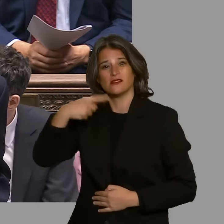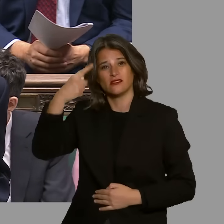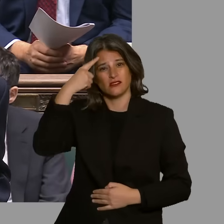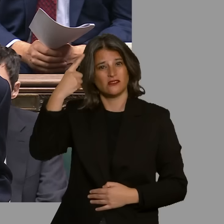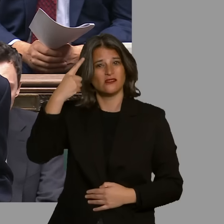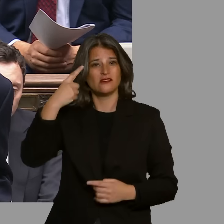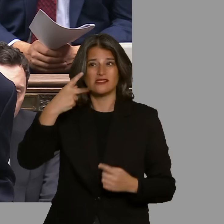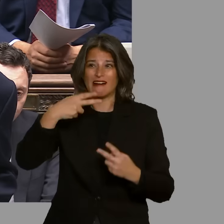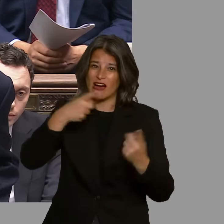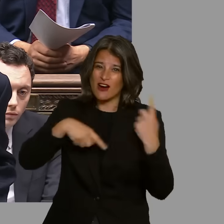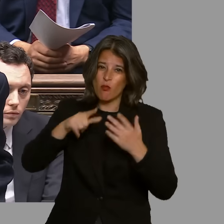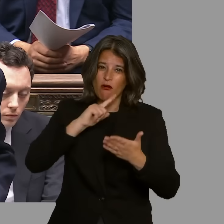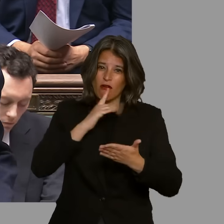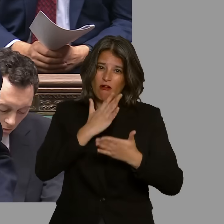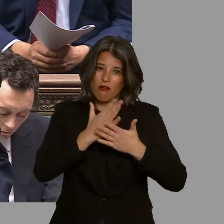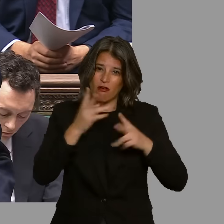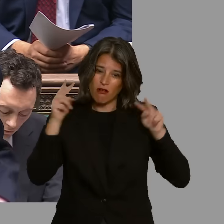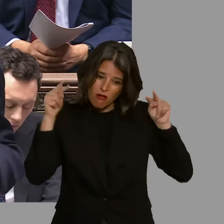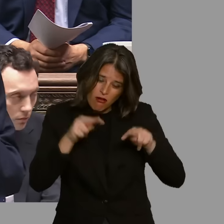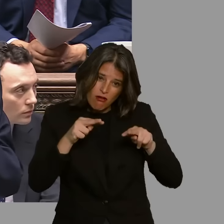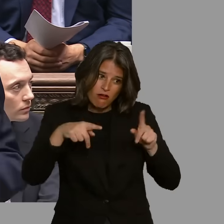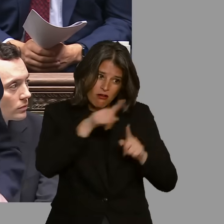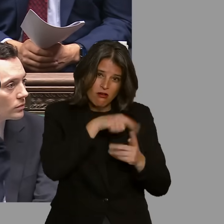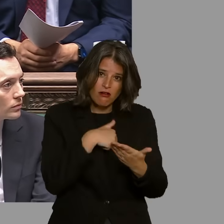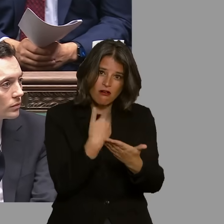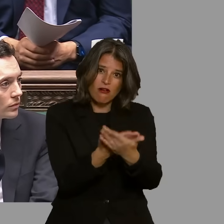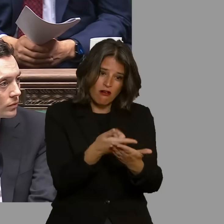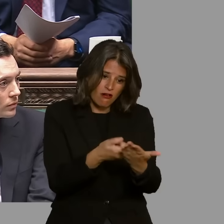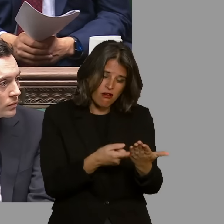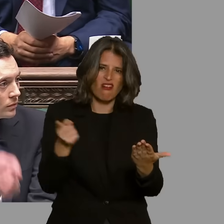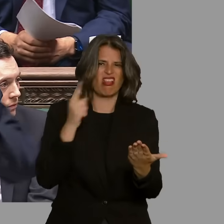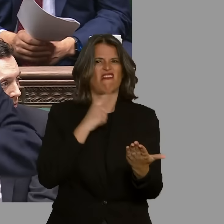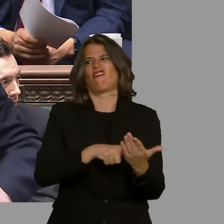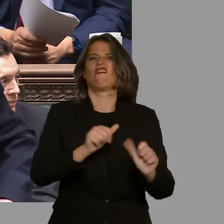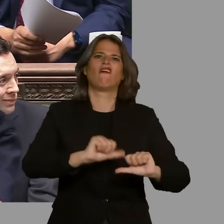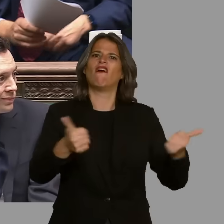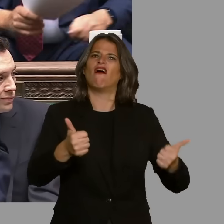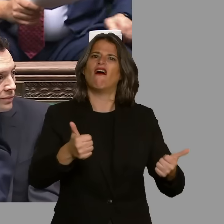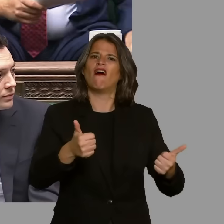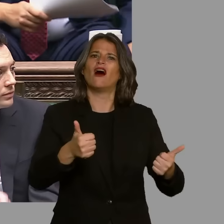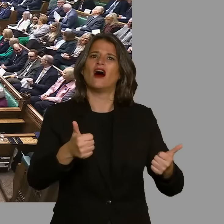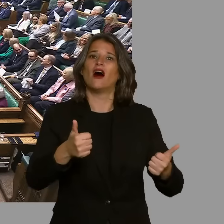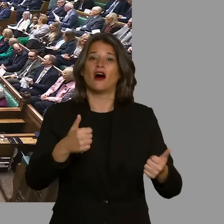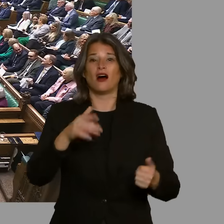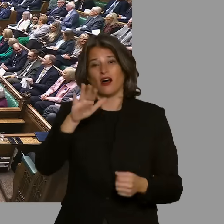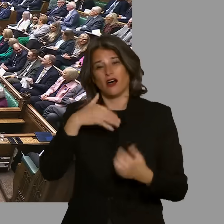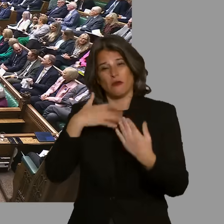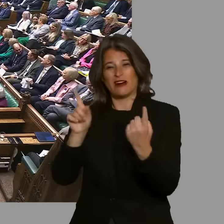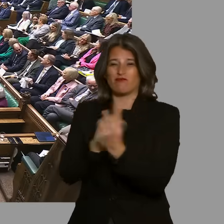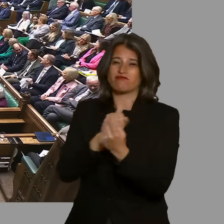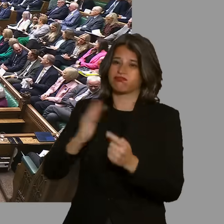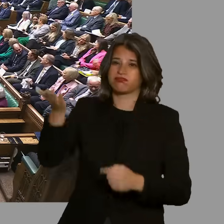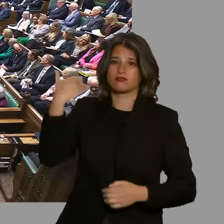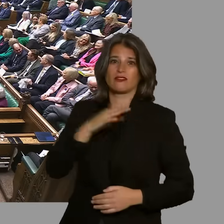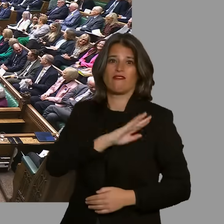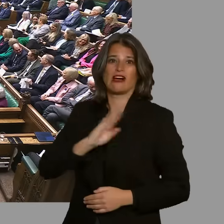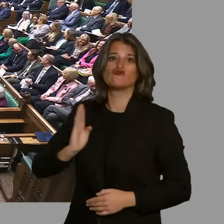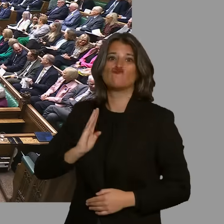for immunity under the law, which is what the Legacy Act gave. They're looking for fairness under it, and that is what we will provide. Kemi